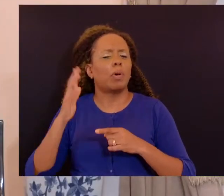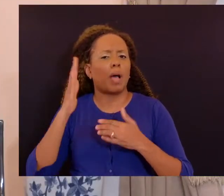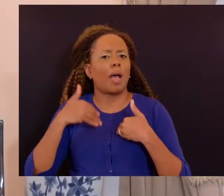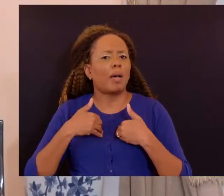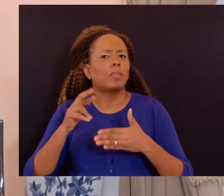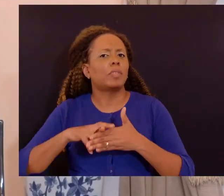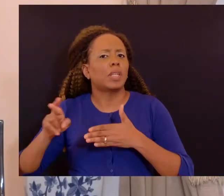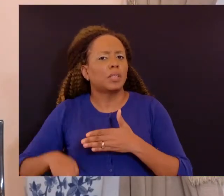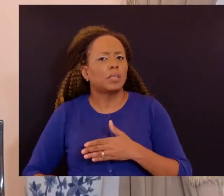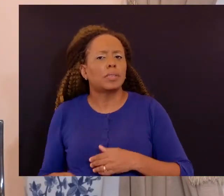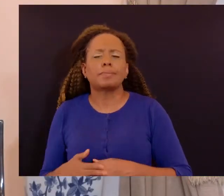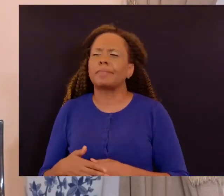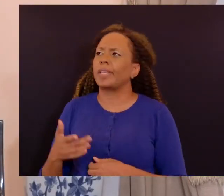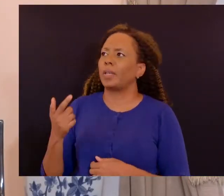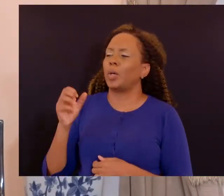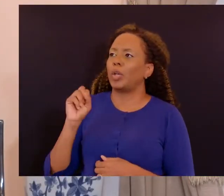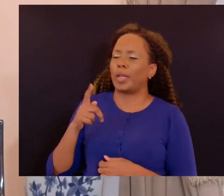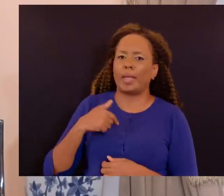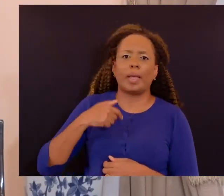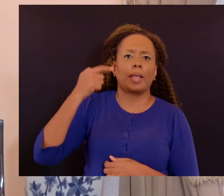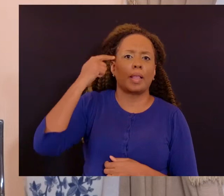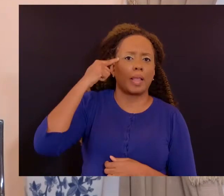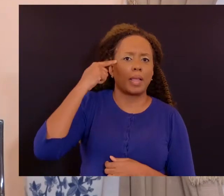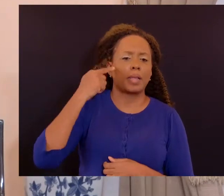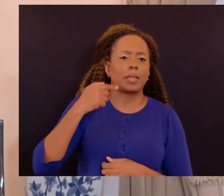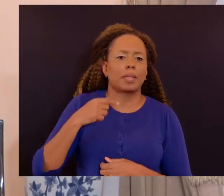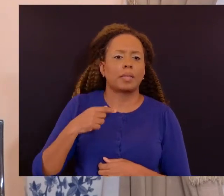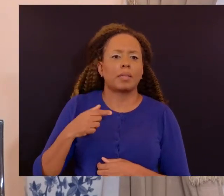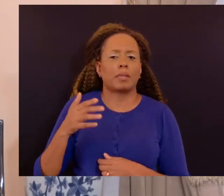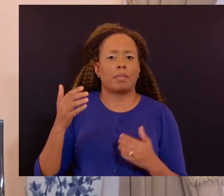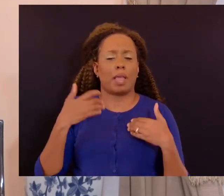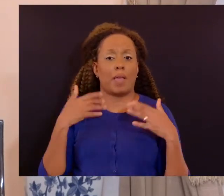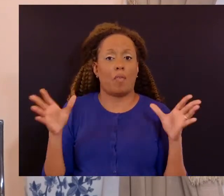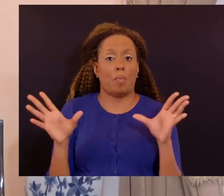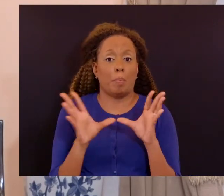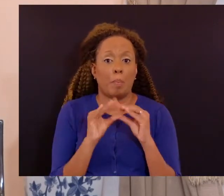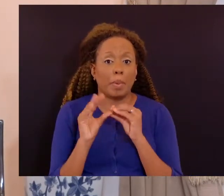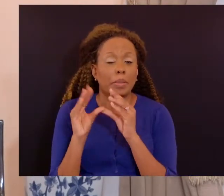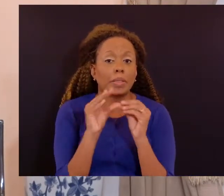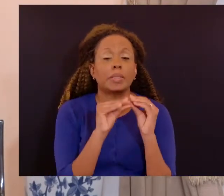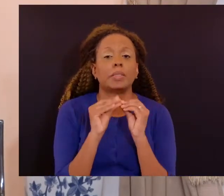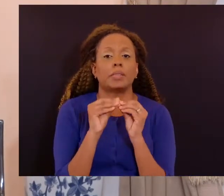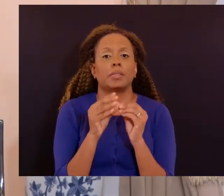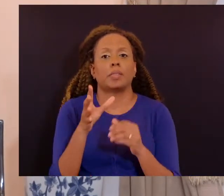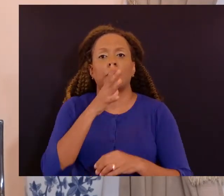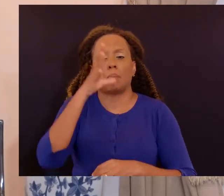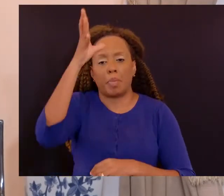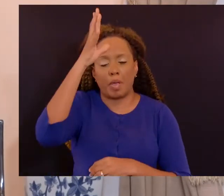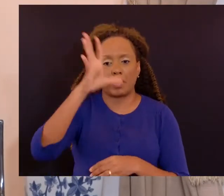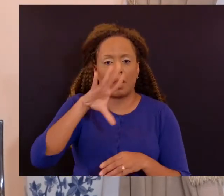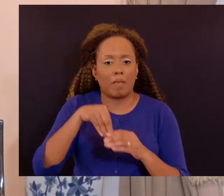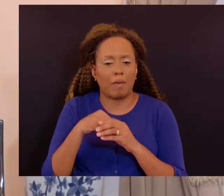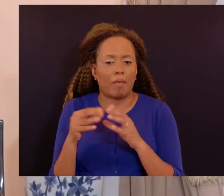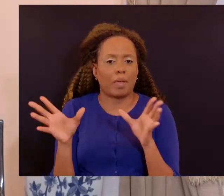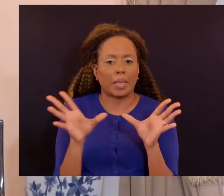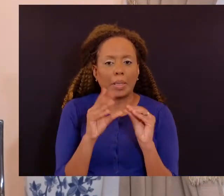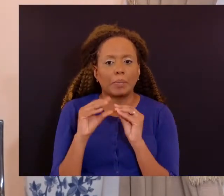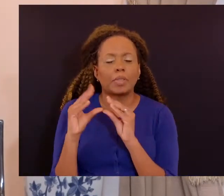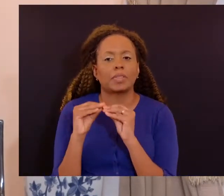had all the town hall meetings and done out there, and parents would have had the opportunity to engage and those kind of